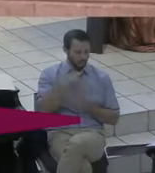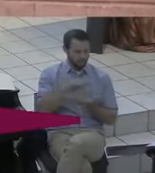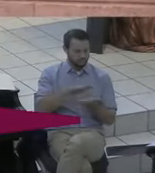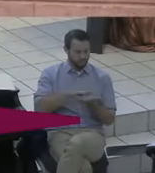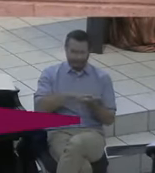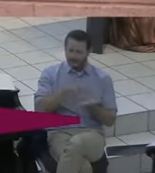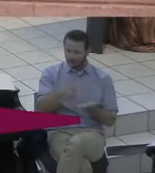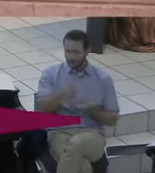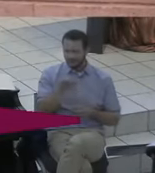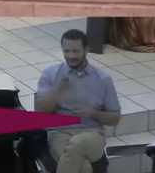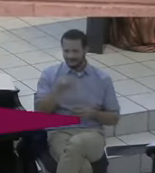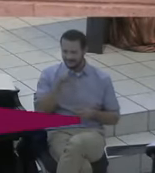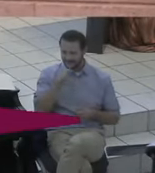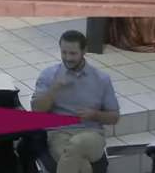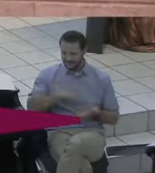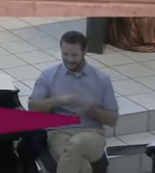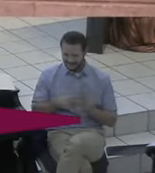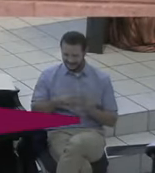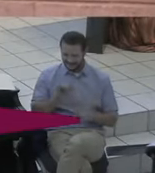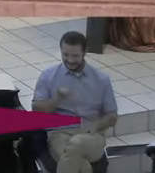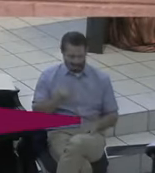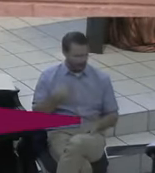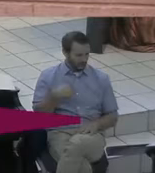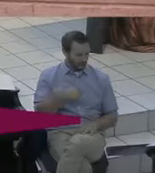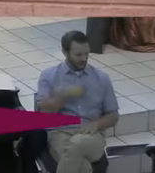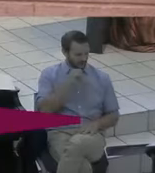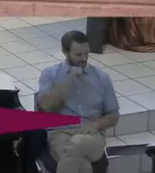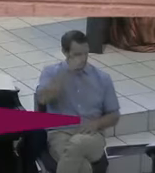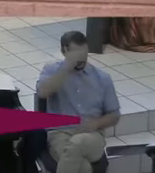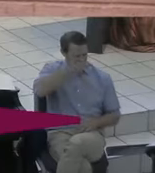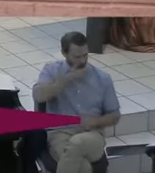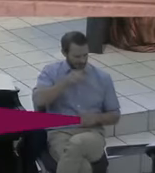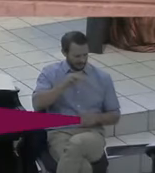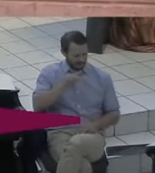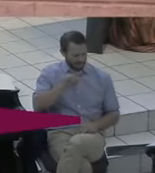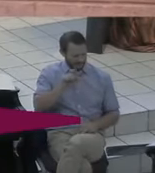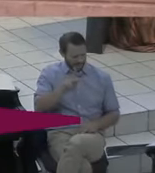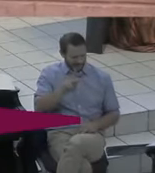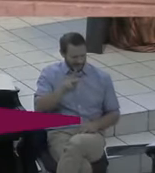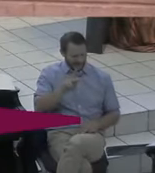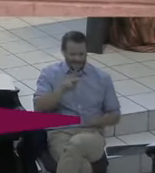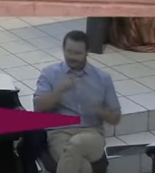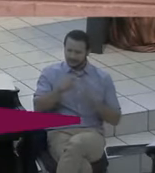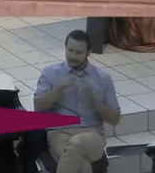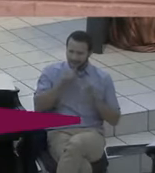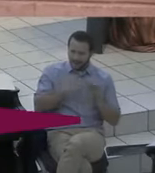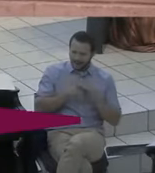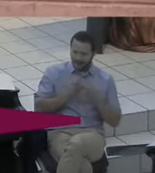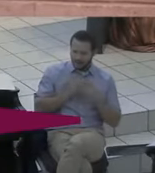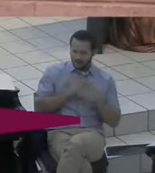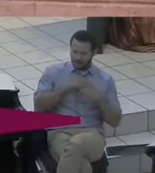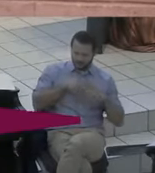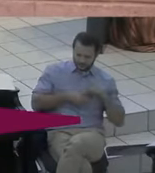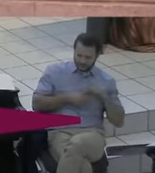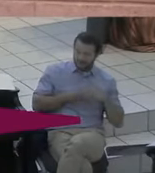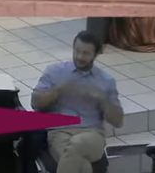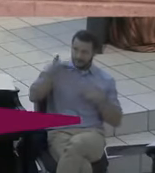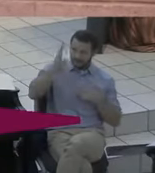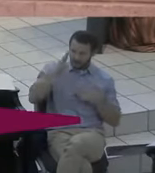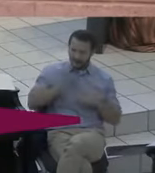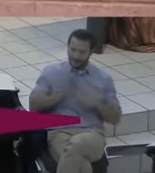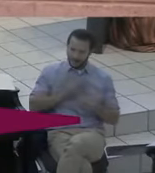put on a mask to cover up any self-will or greed. God is our witness that this is